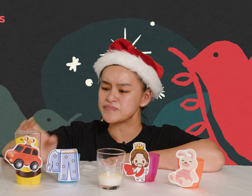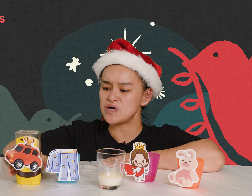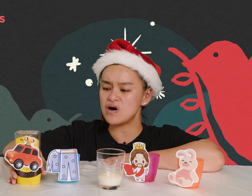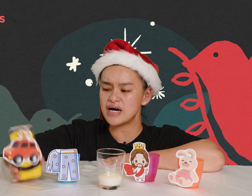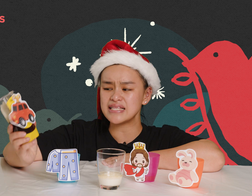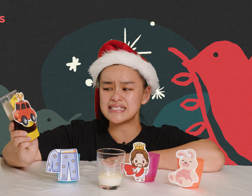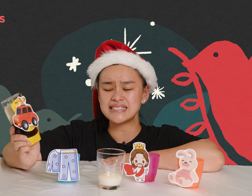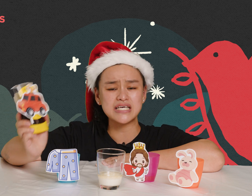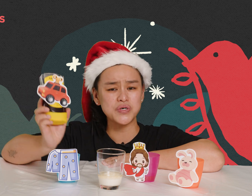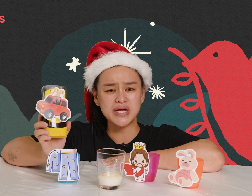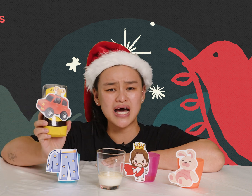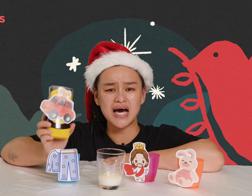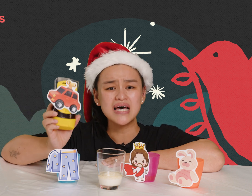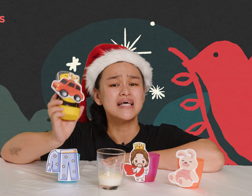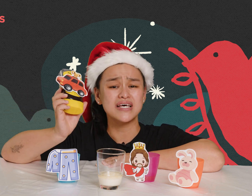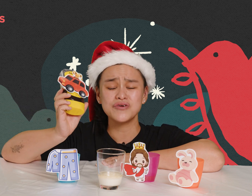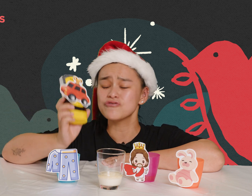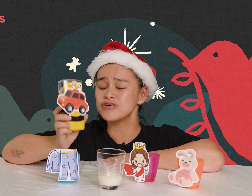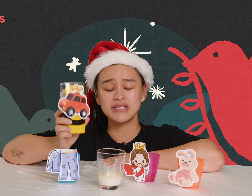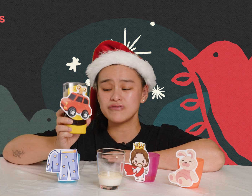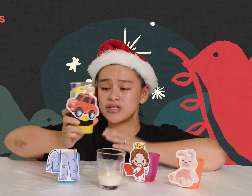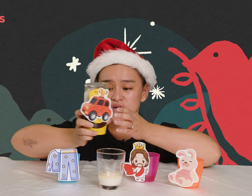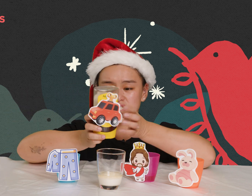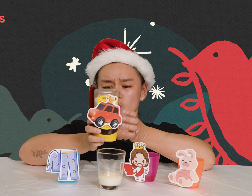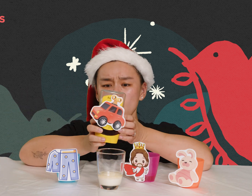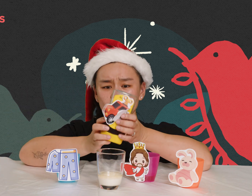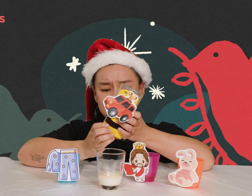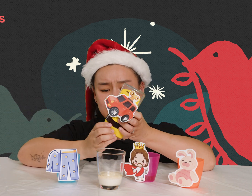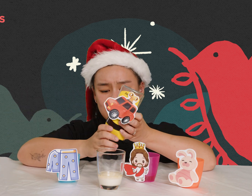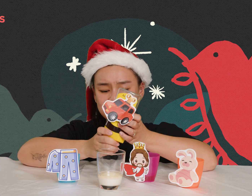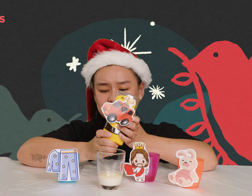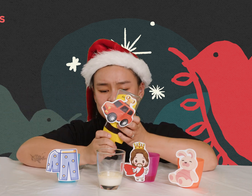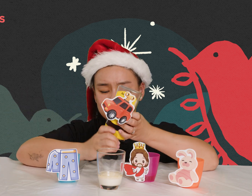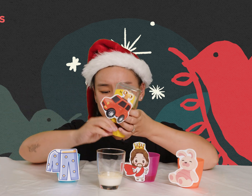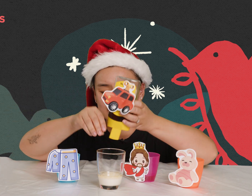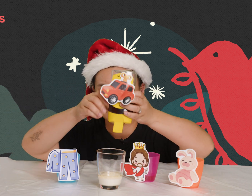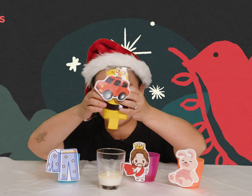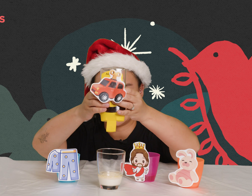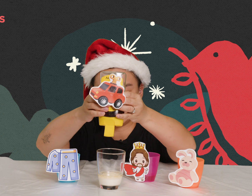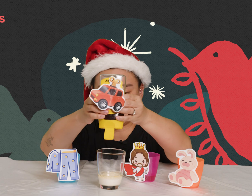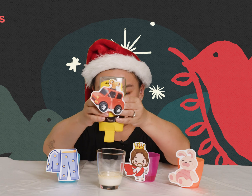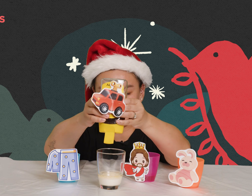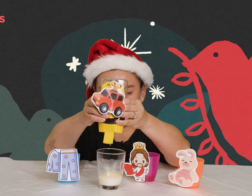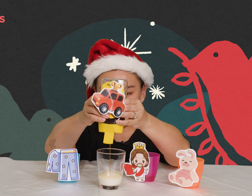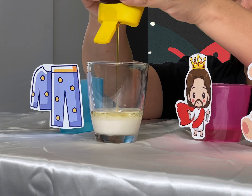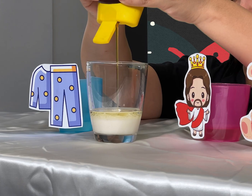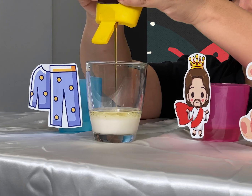And, oh, and this is that toy car that you really, really wanted all year.